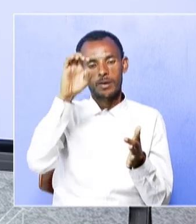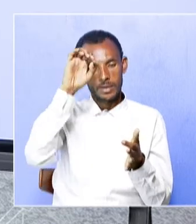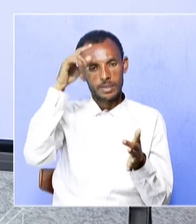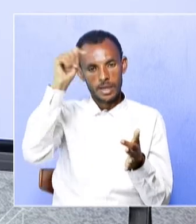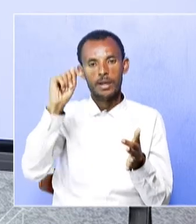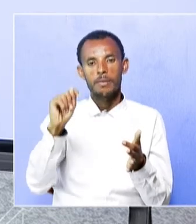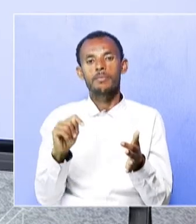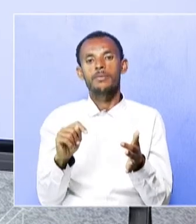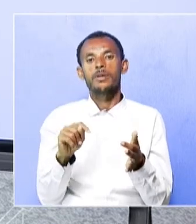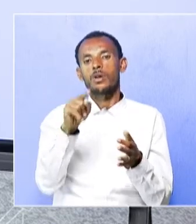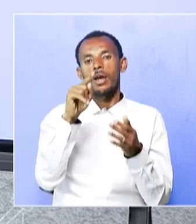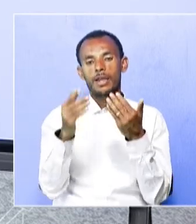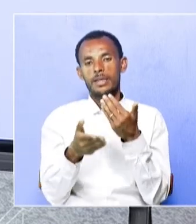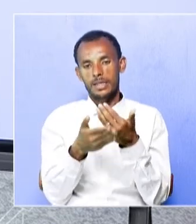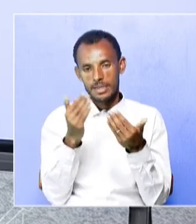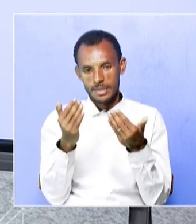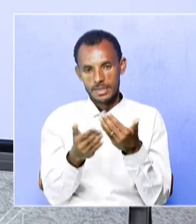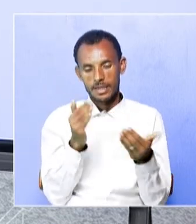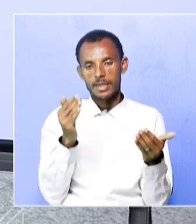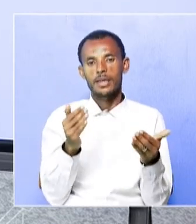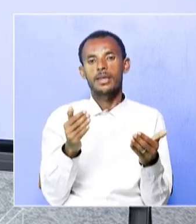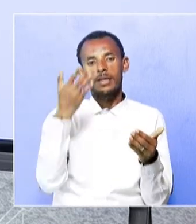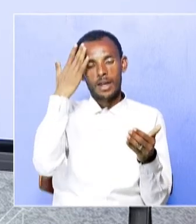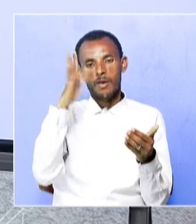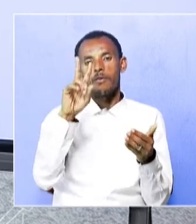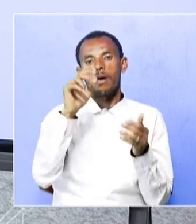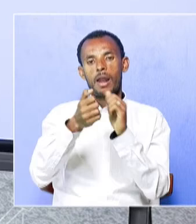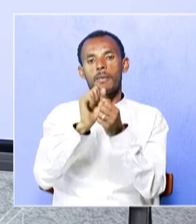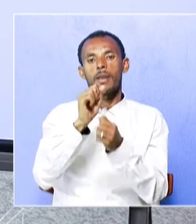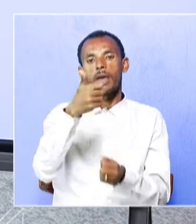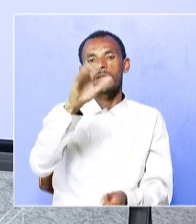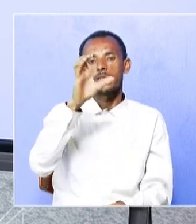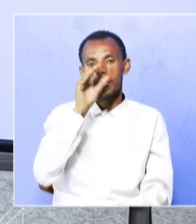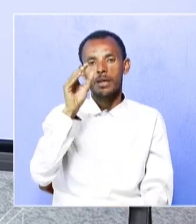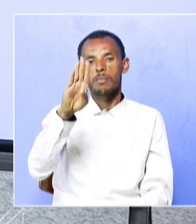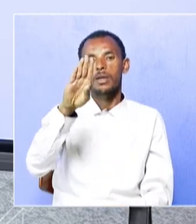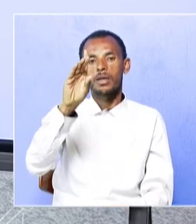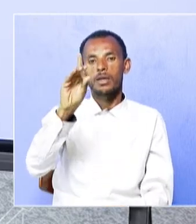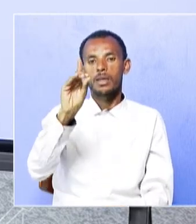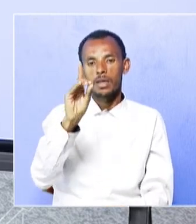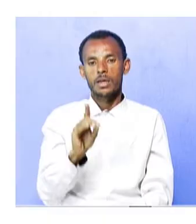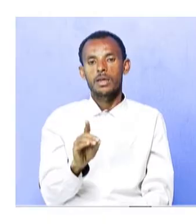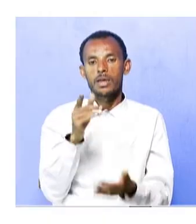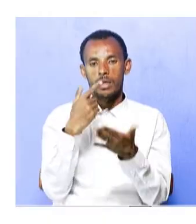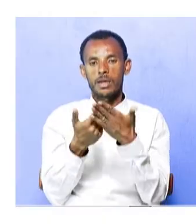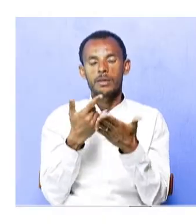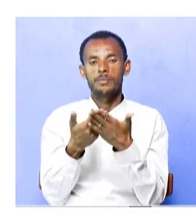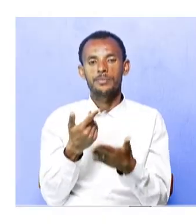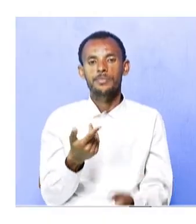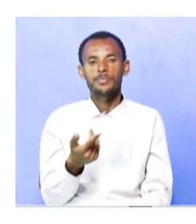saying, you can easily find the unknown variables AC and BD, right? So here,